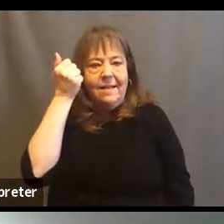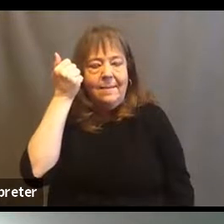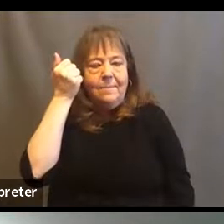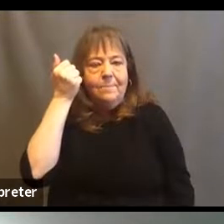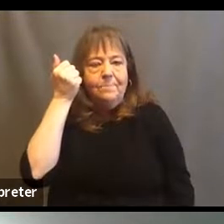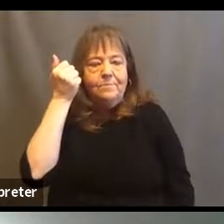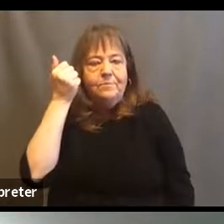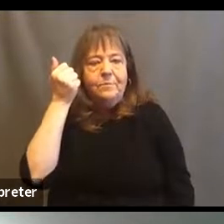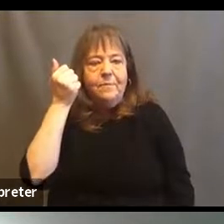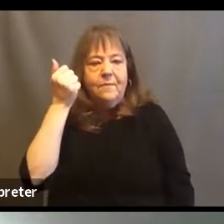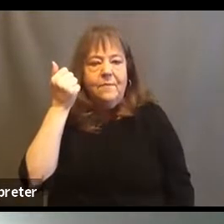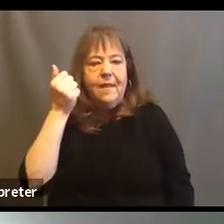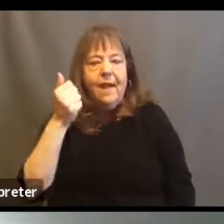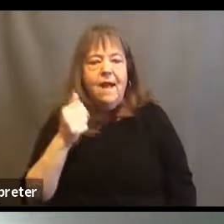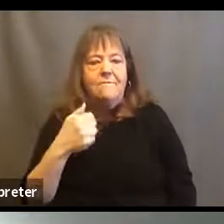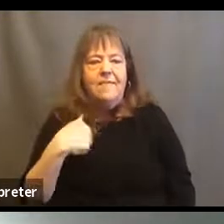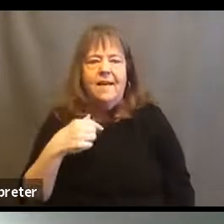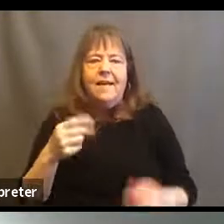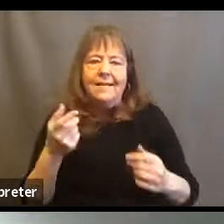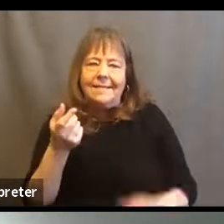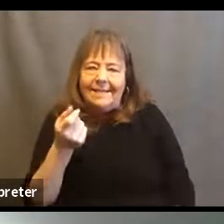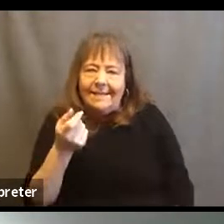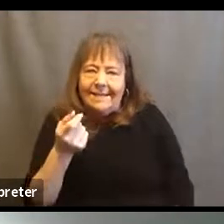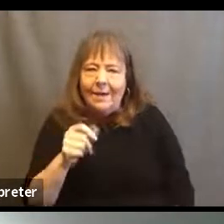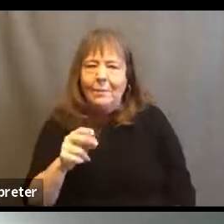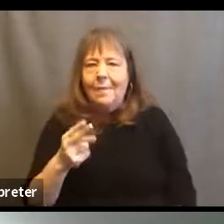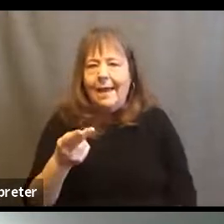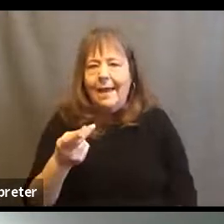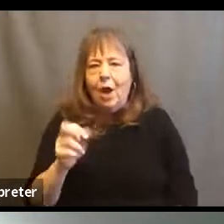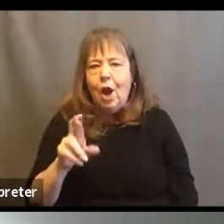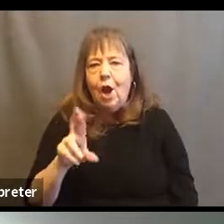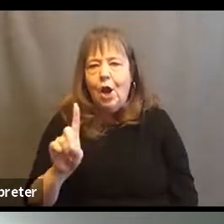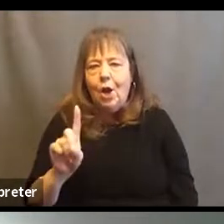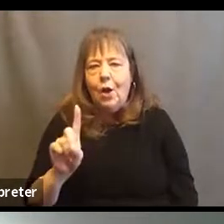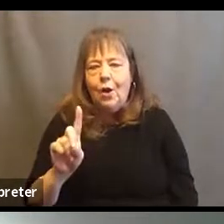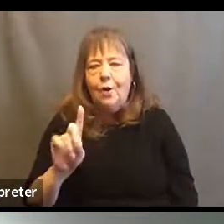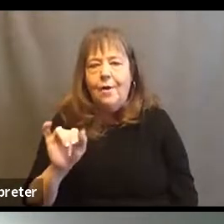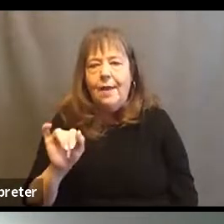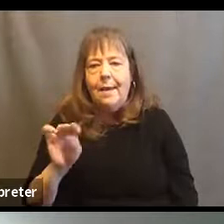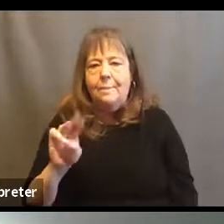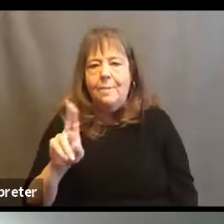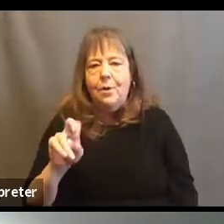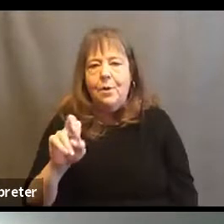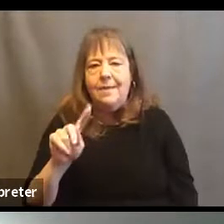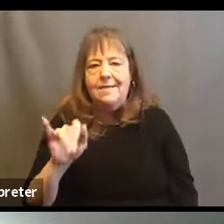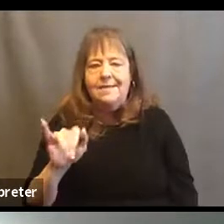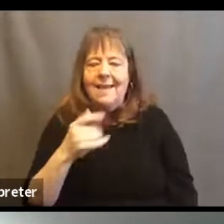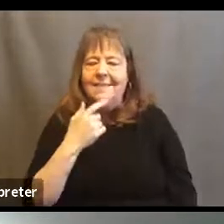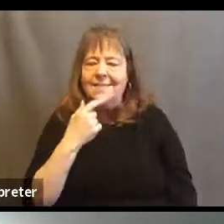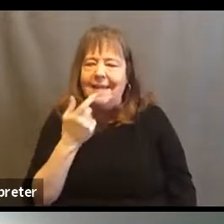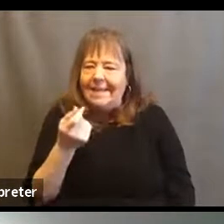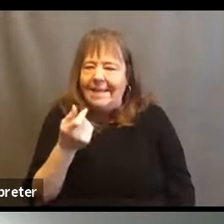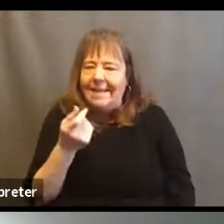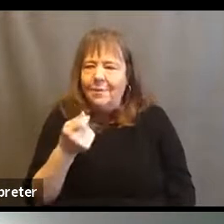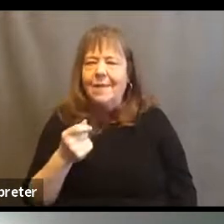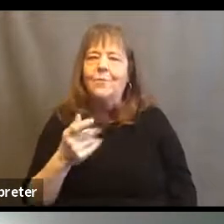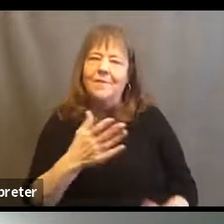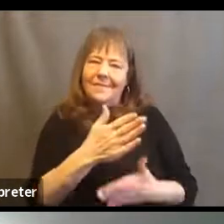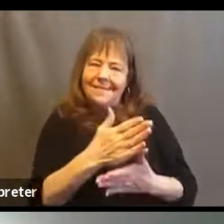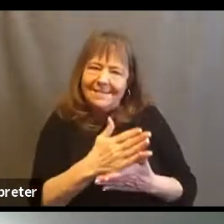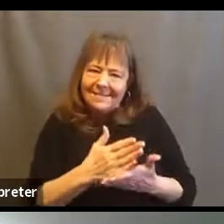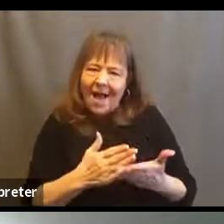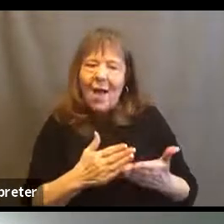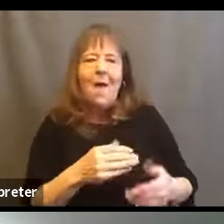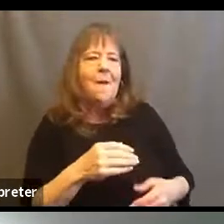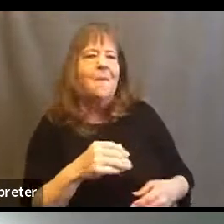mild herd immunity we're starting to see, and I say the word mild, I would say the presence of some herd immunity is